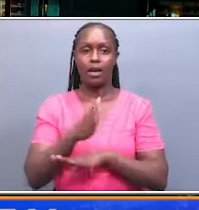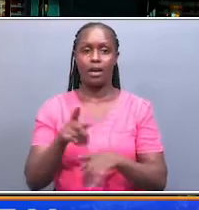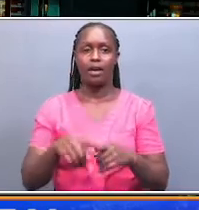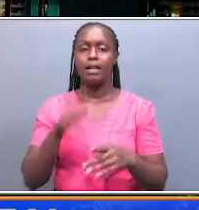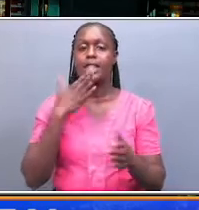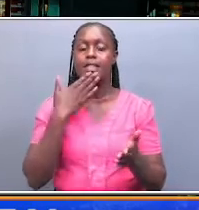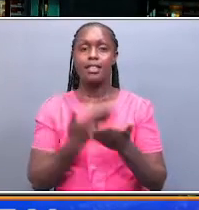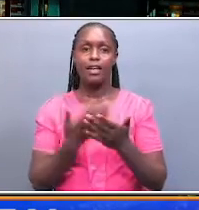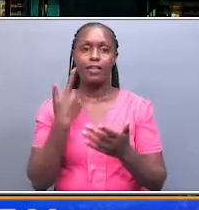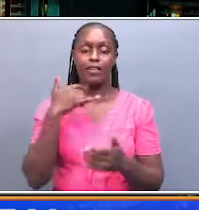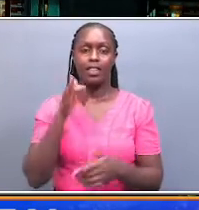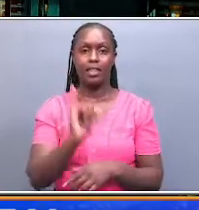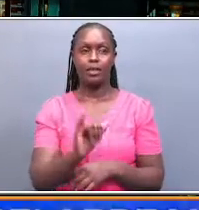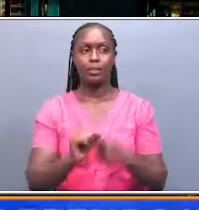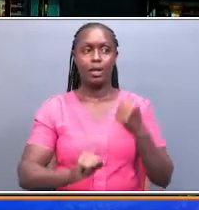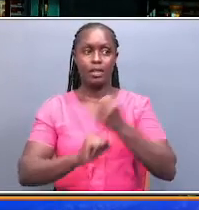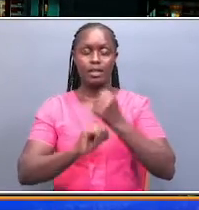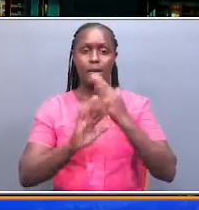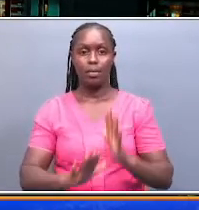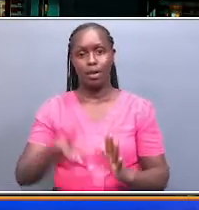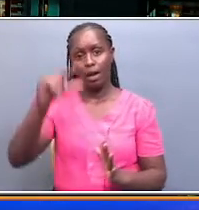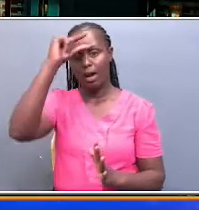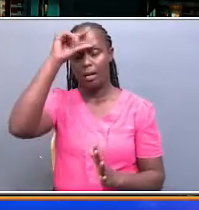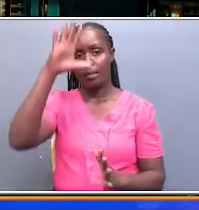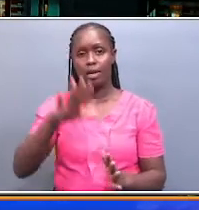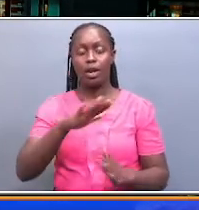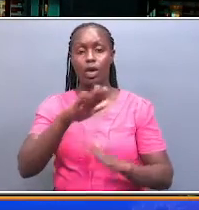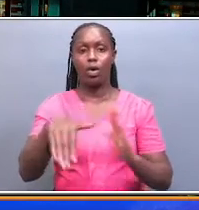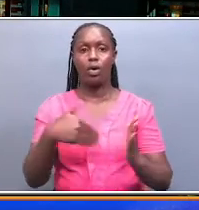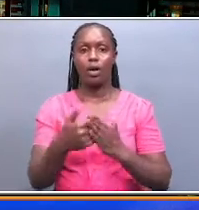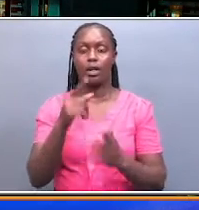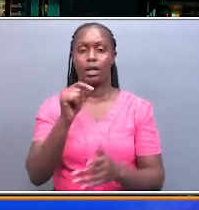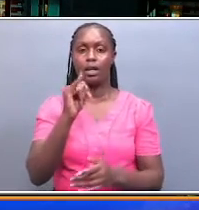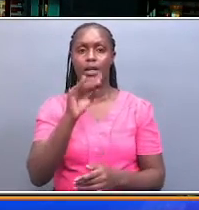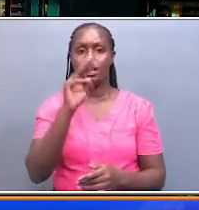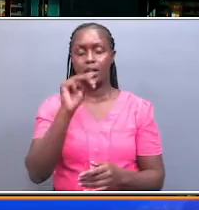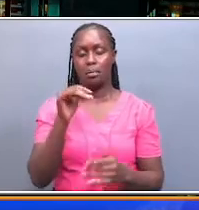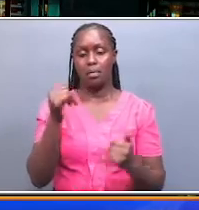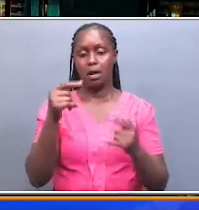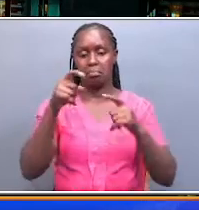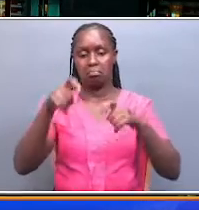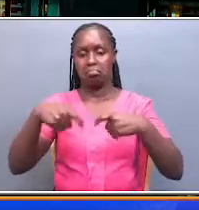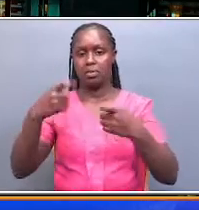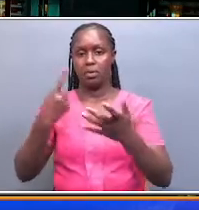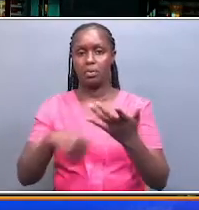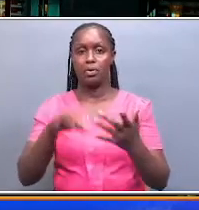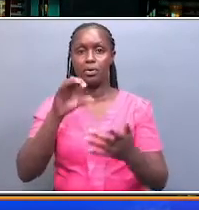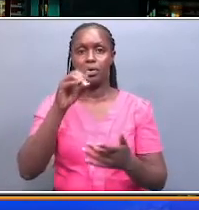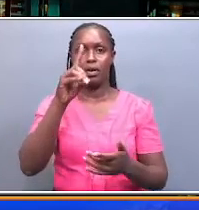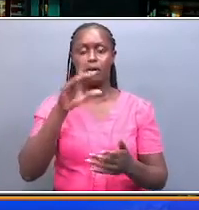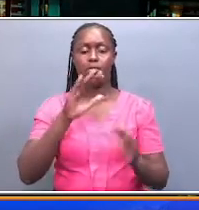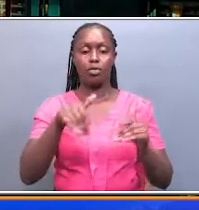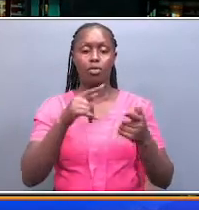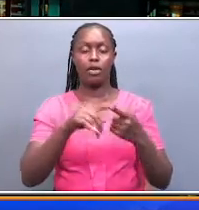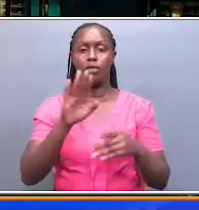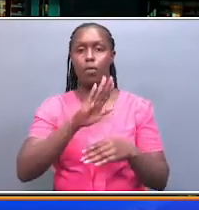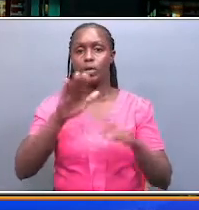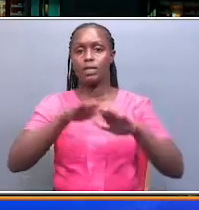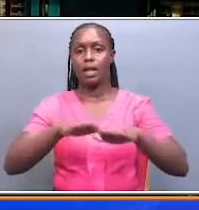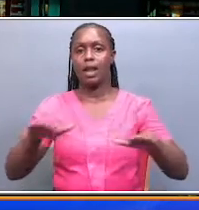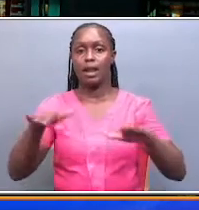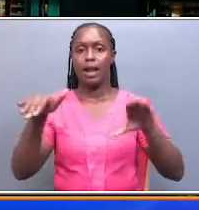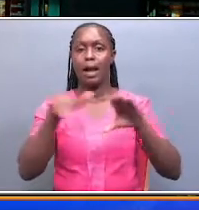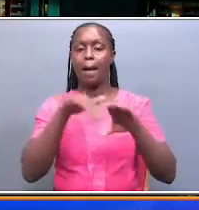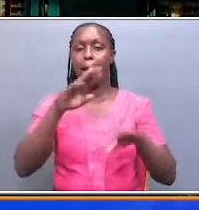that. Supporters of Nairobi gubernatorial seat aspirant Tim Wanyonyi are now demanding that the ODM party issues the Westlands Member of Parliament